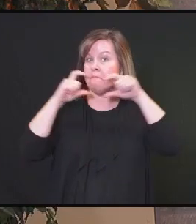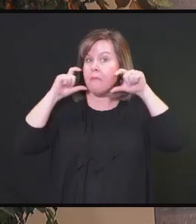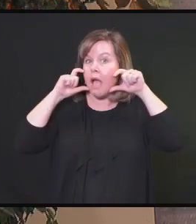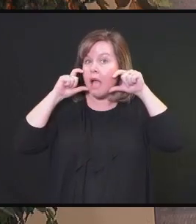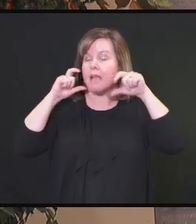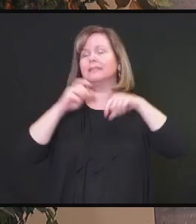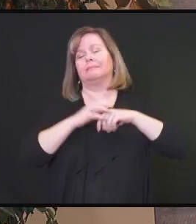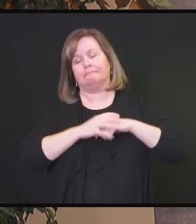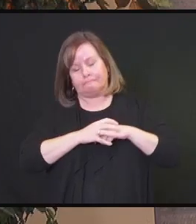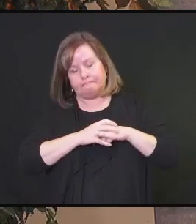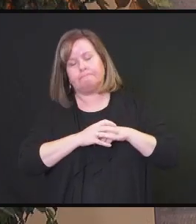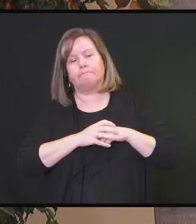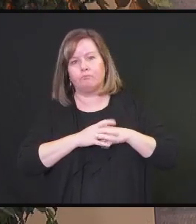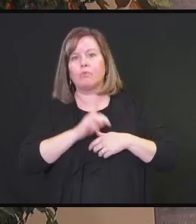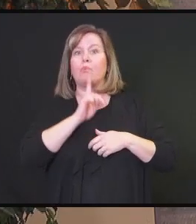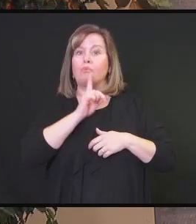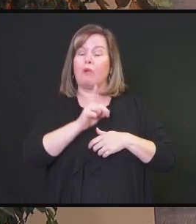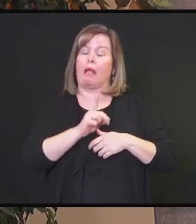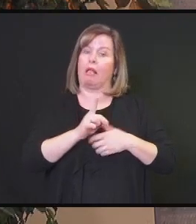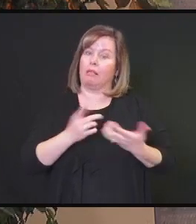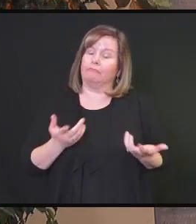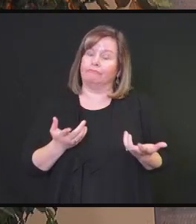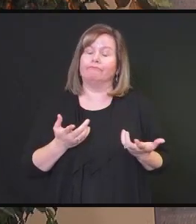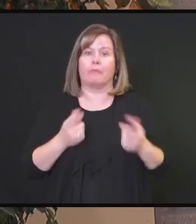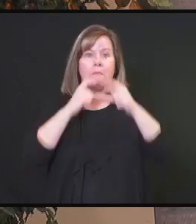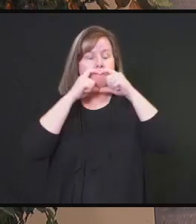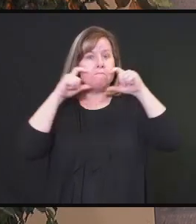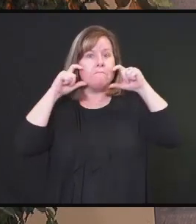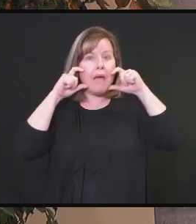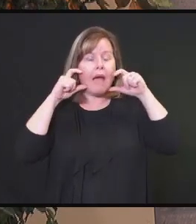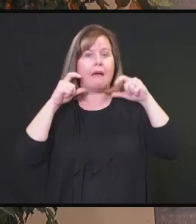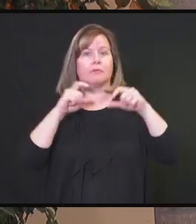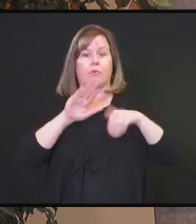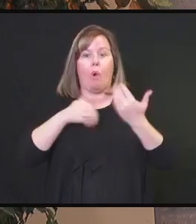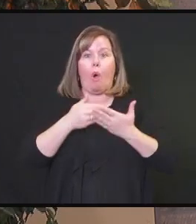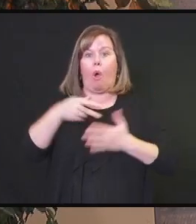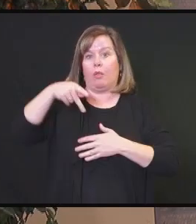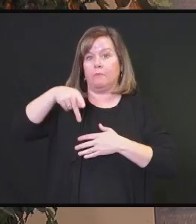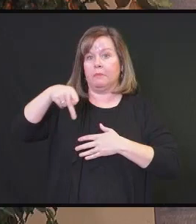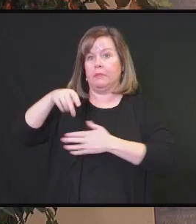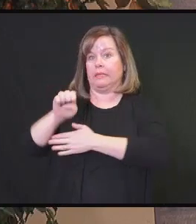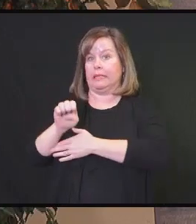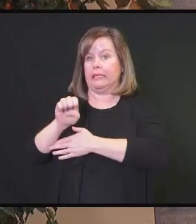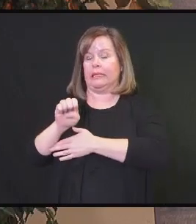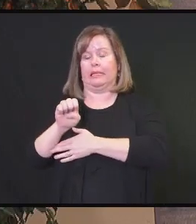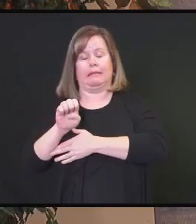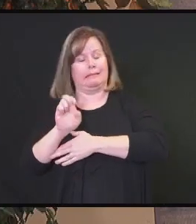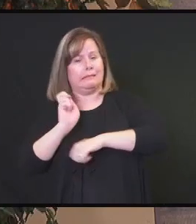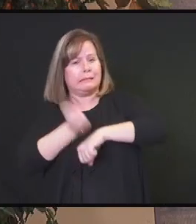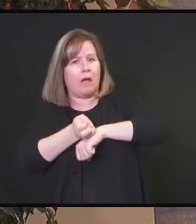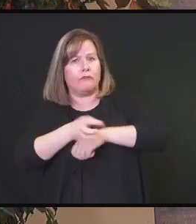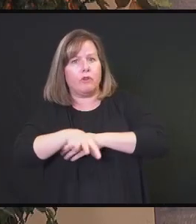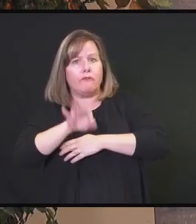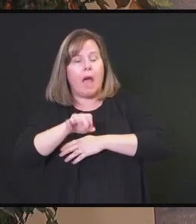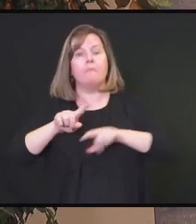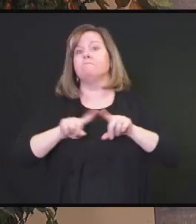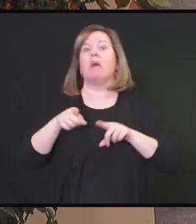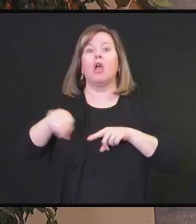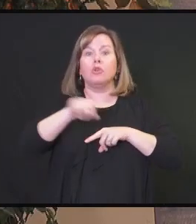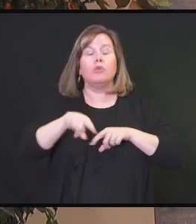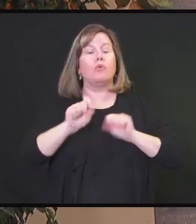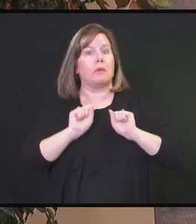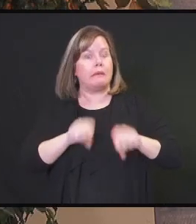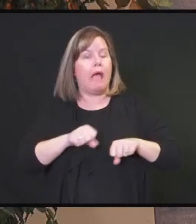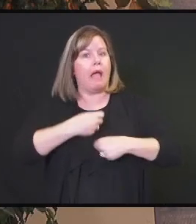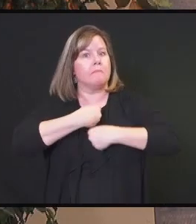other protective equipment of all types are very difficult to find right now. However, you can quite easily make a mask like the one I